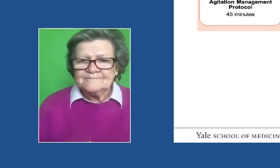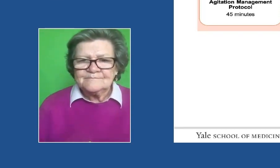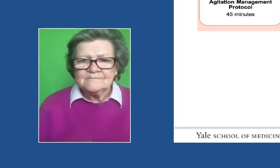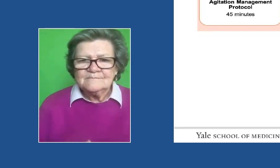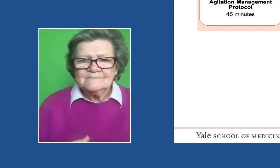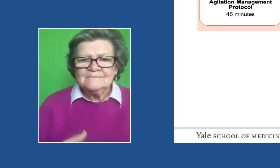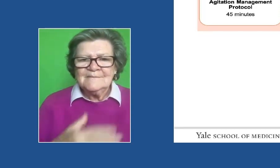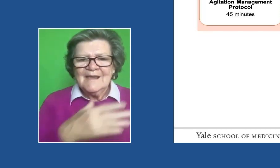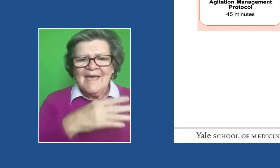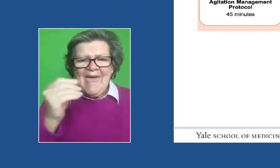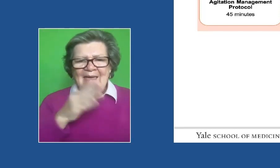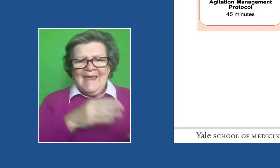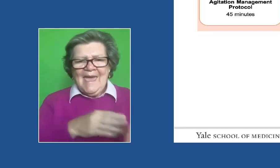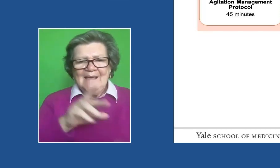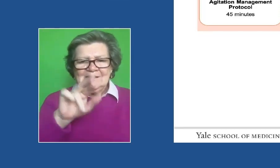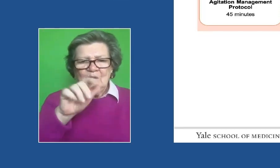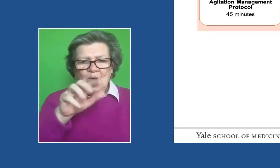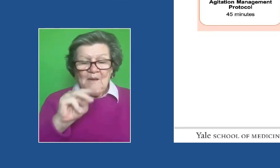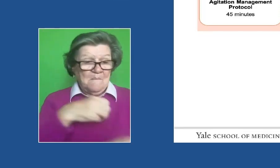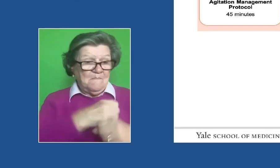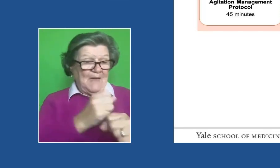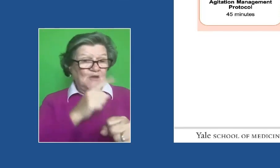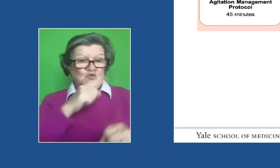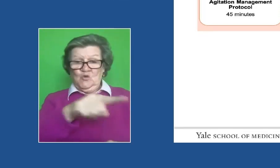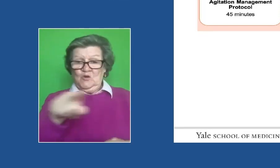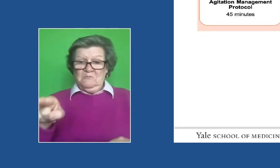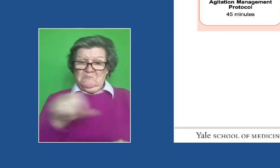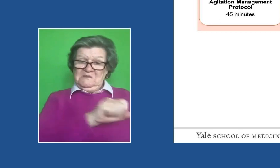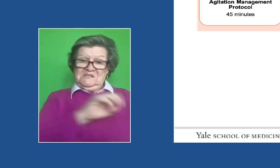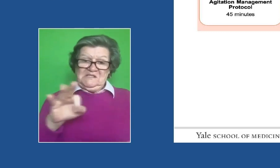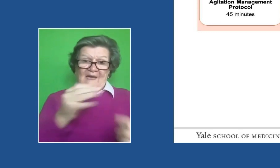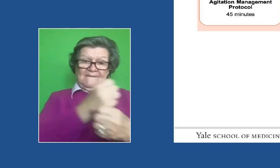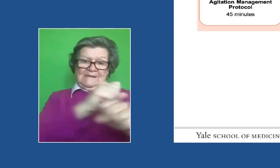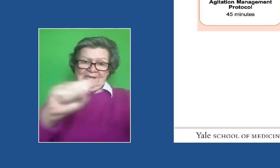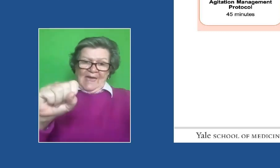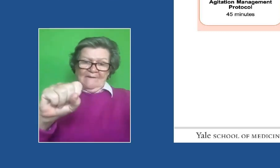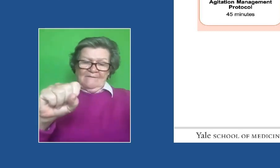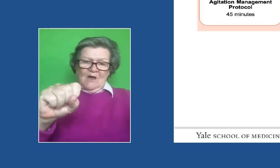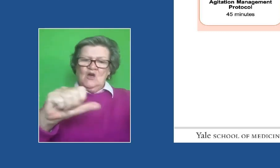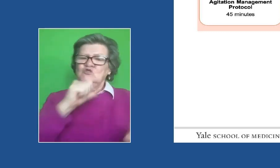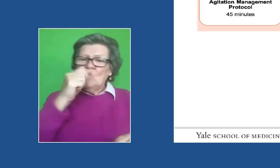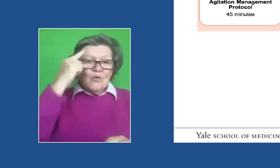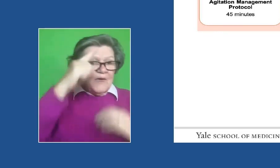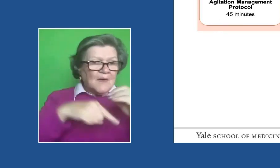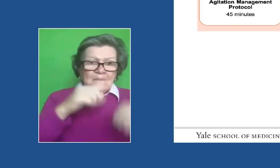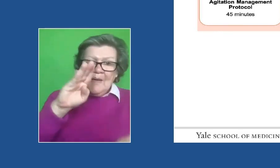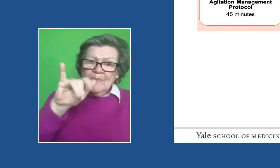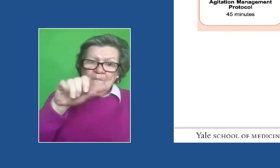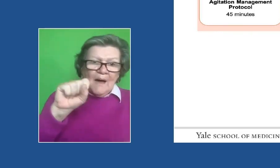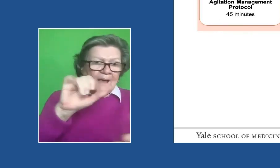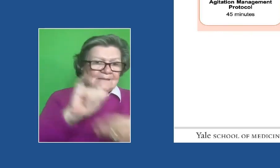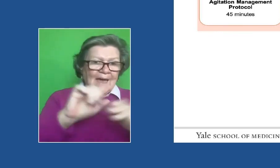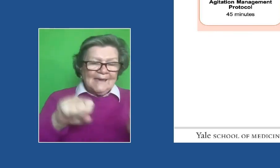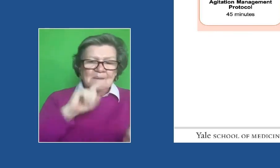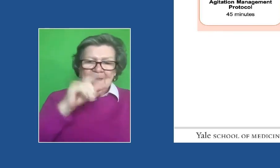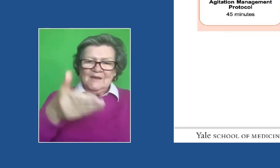making sure the staff and patient are safe, which is very important. But don't think about the biases that can be introduced as we've discussed in the first part of the talk.